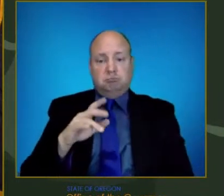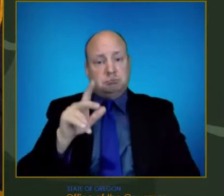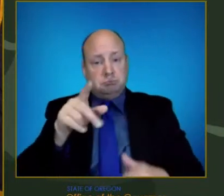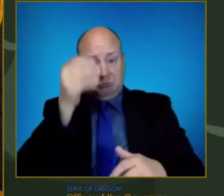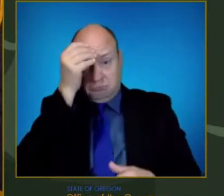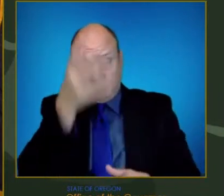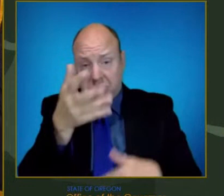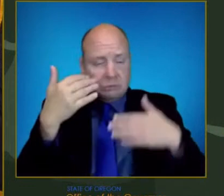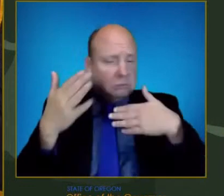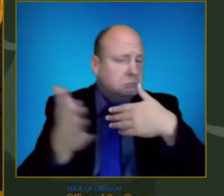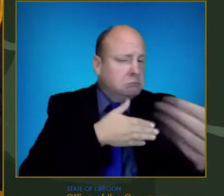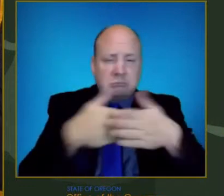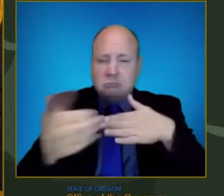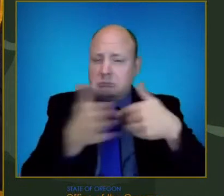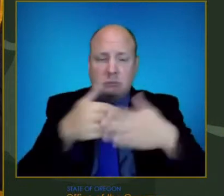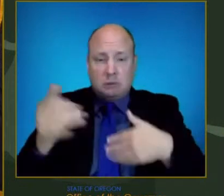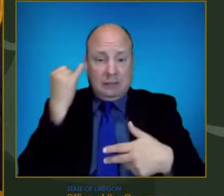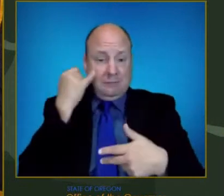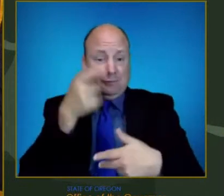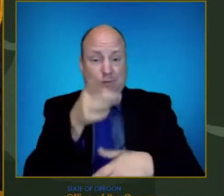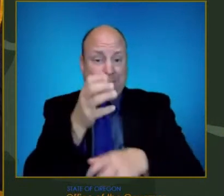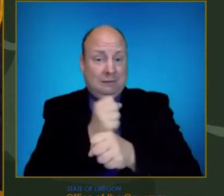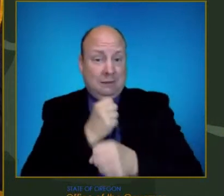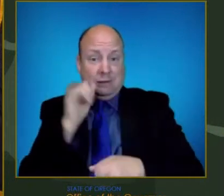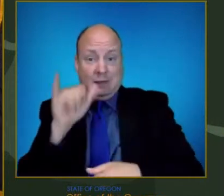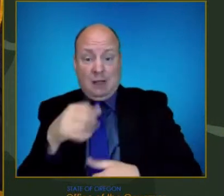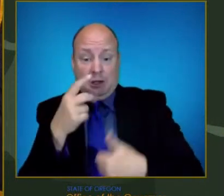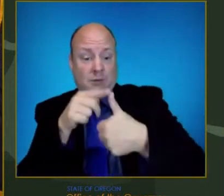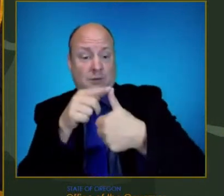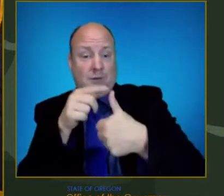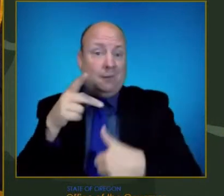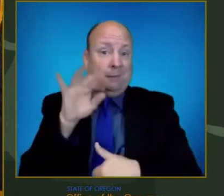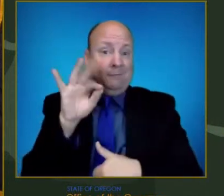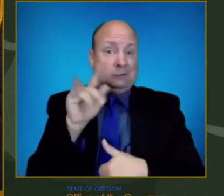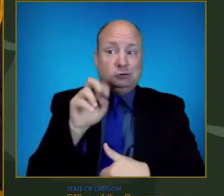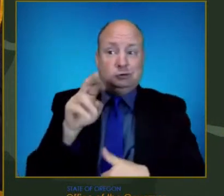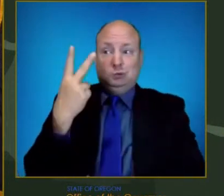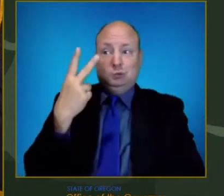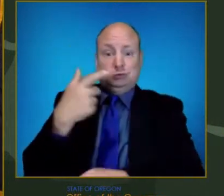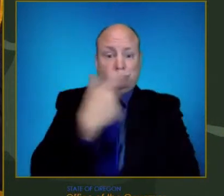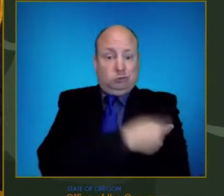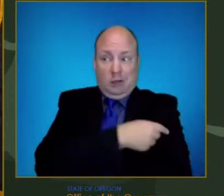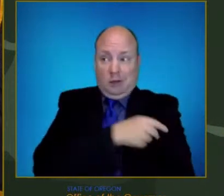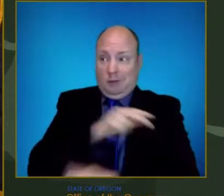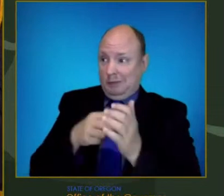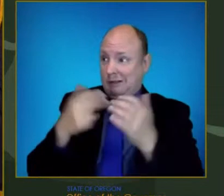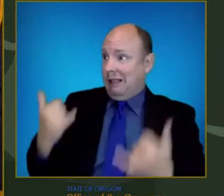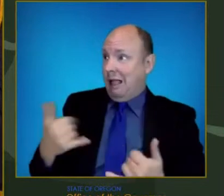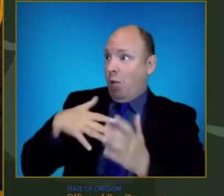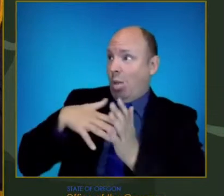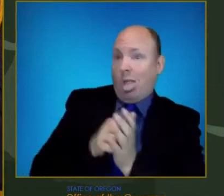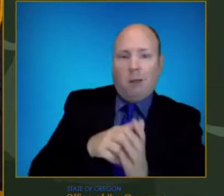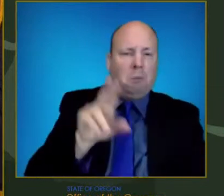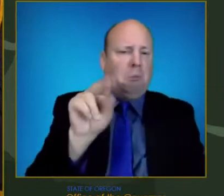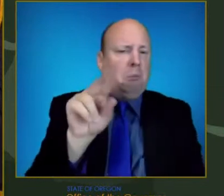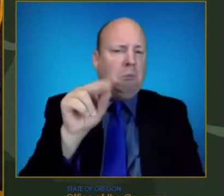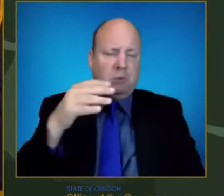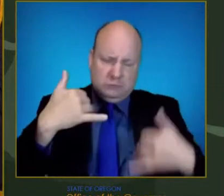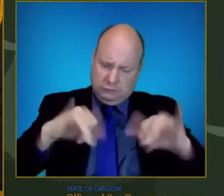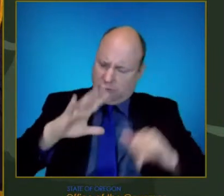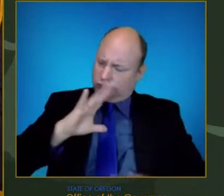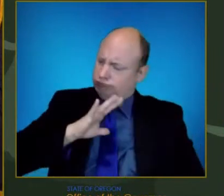top scientists and doctors continue to monitor this virus and evaluate the data. As millions of people are